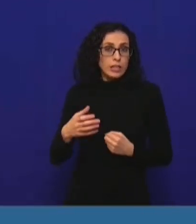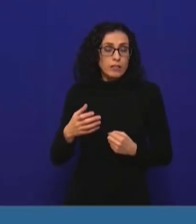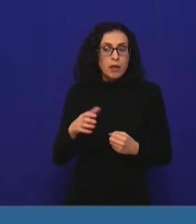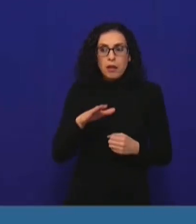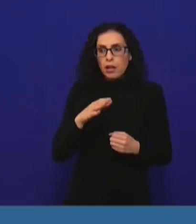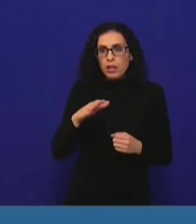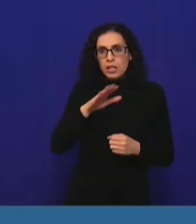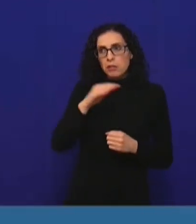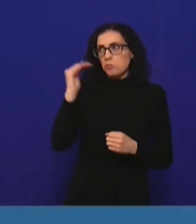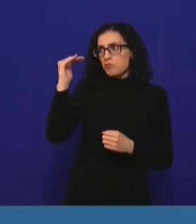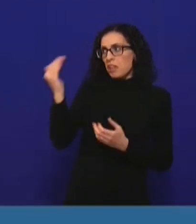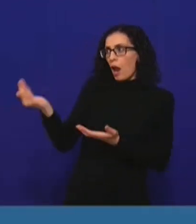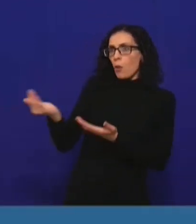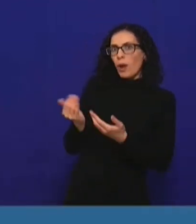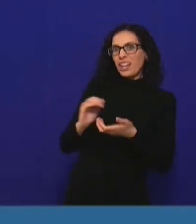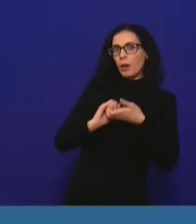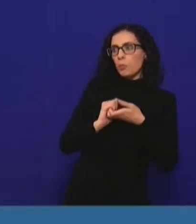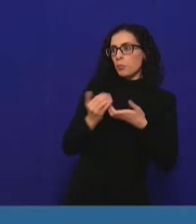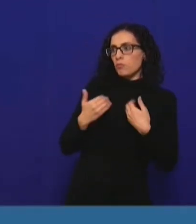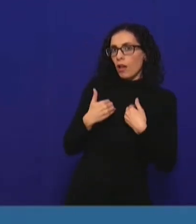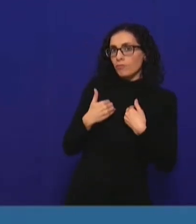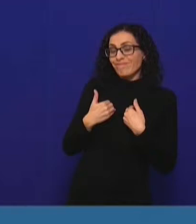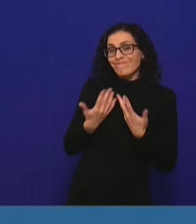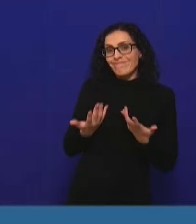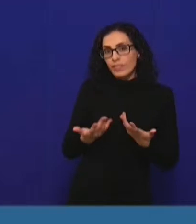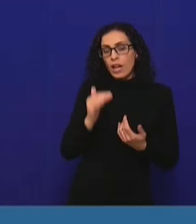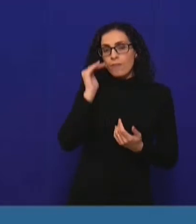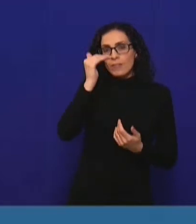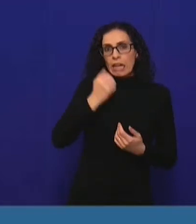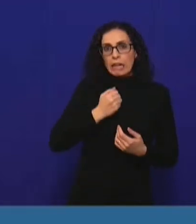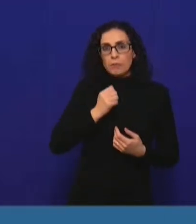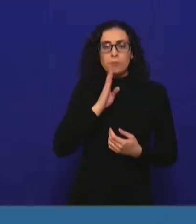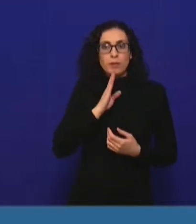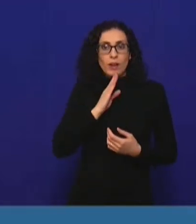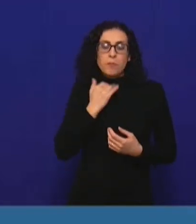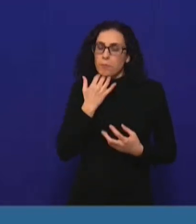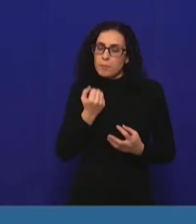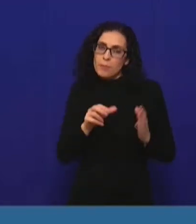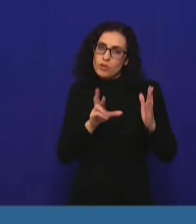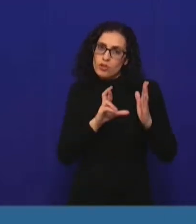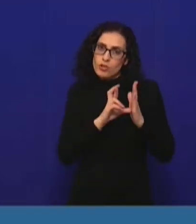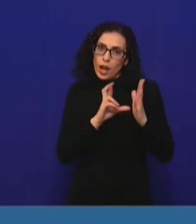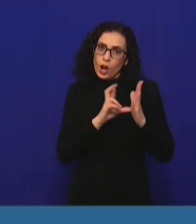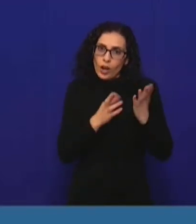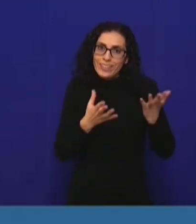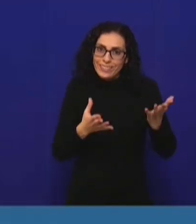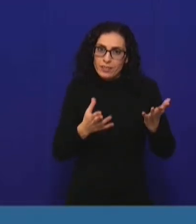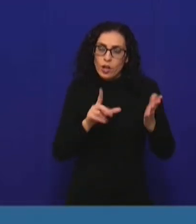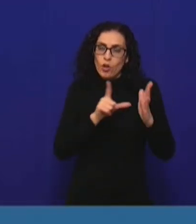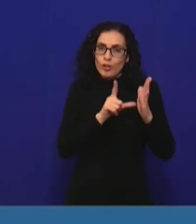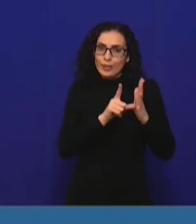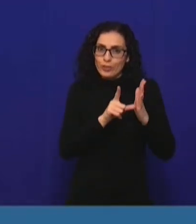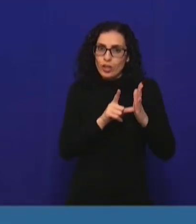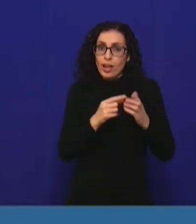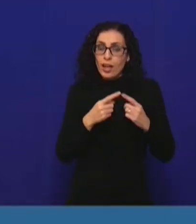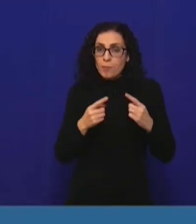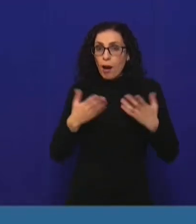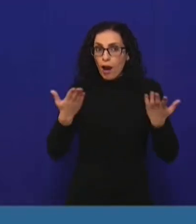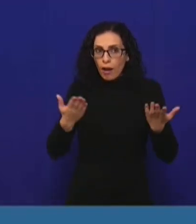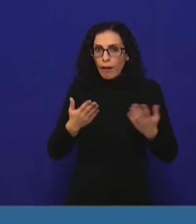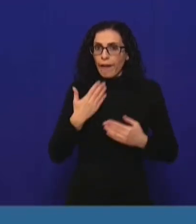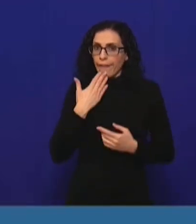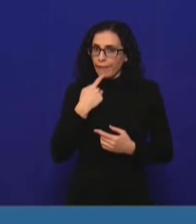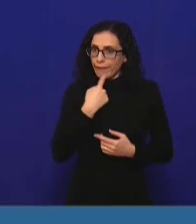laqat fid-djar tagħhom stess li hemmhekk m'hemmx leġiżlazzjoni għalija allura hemmhekk l-appell tagħna importanti ħafna nappellaw fuq